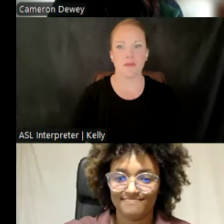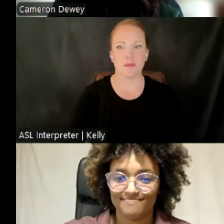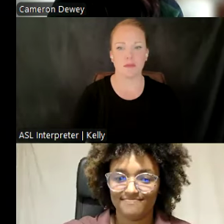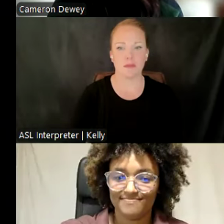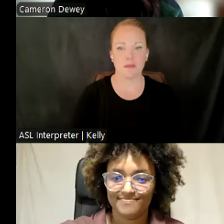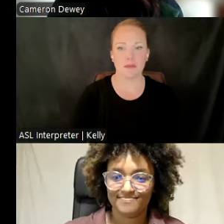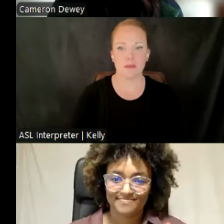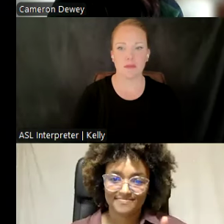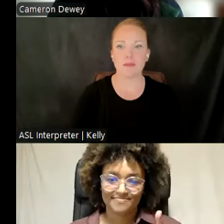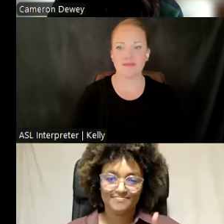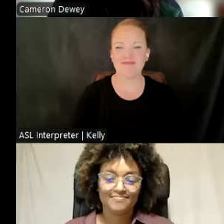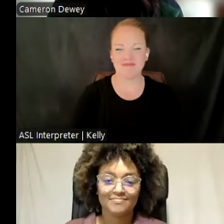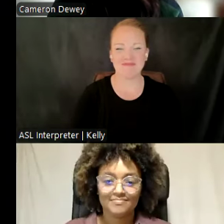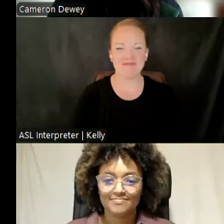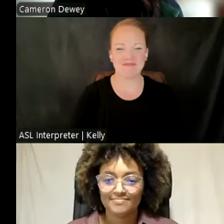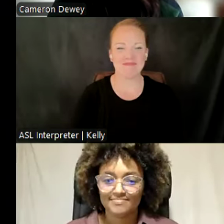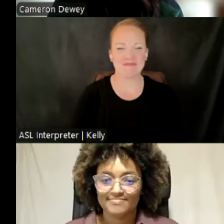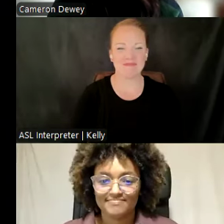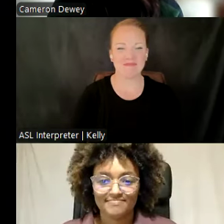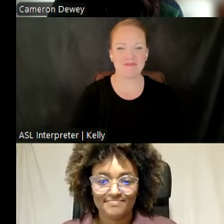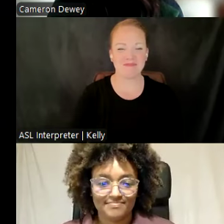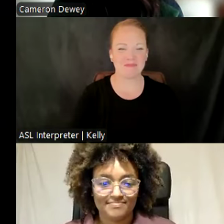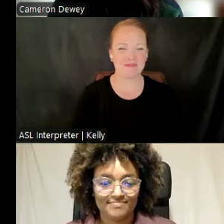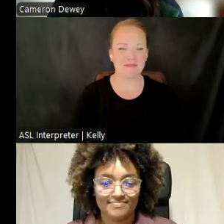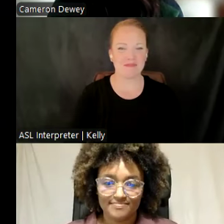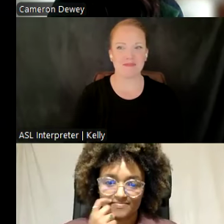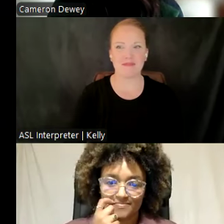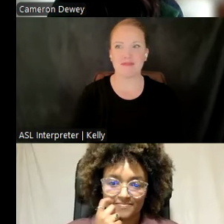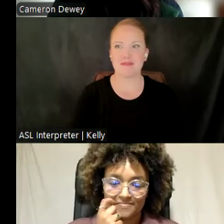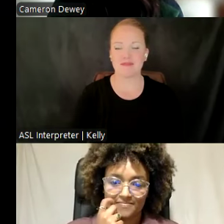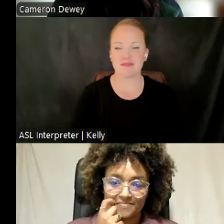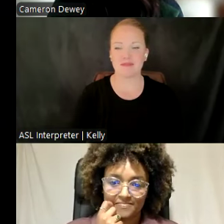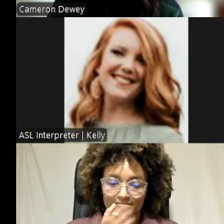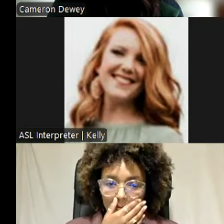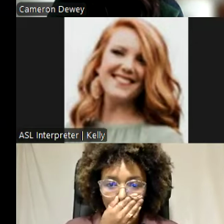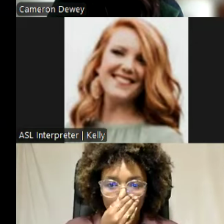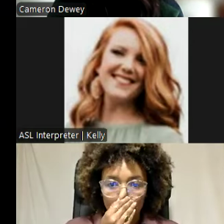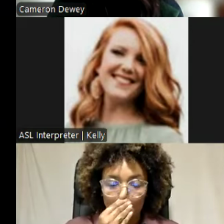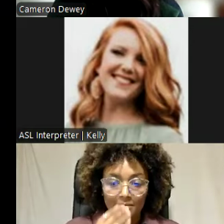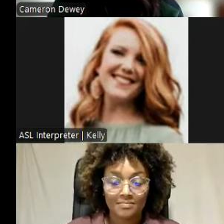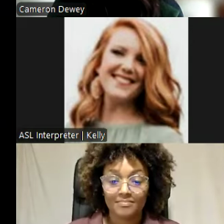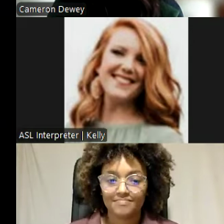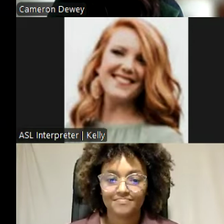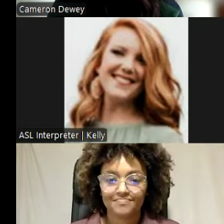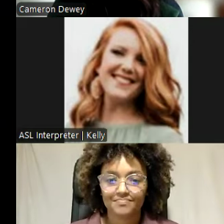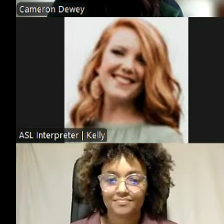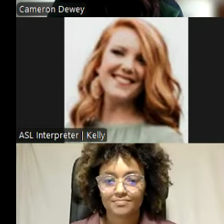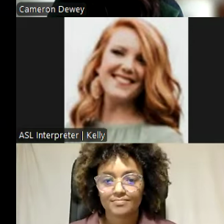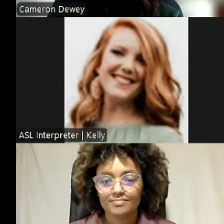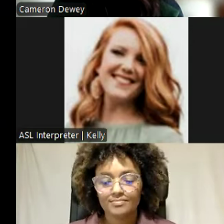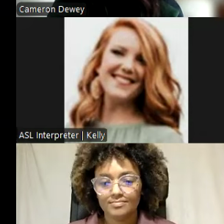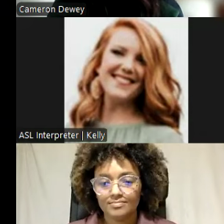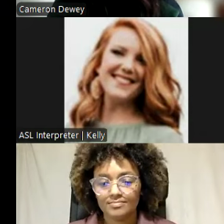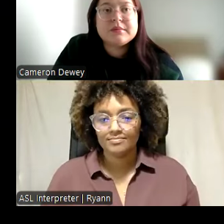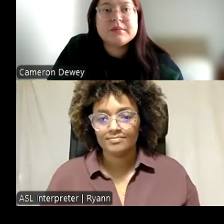felt or saw. Working this way, from the instinctive sensory parts towards the logical parts of the brain, you'll get